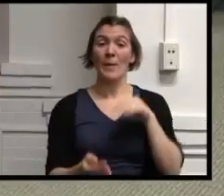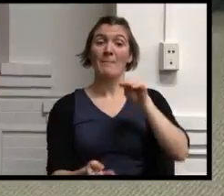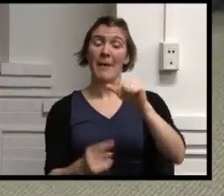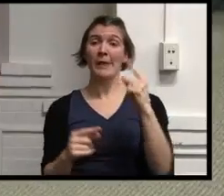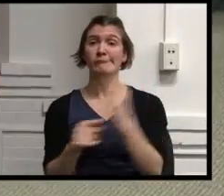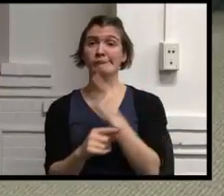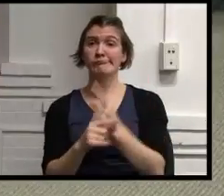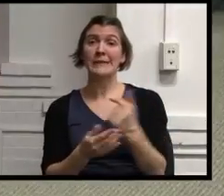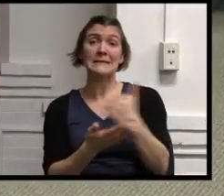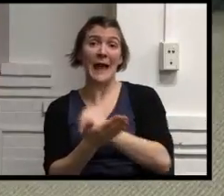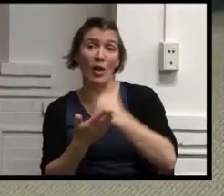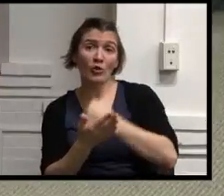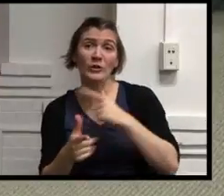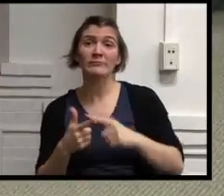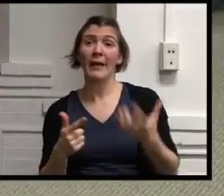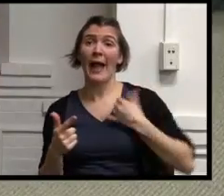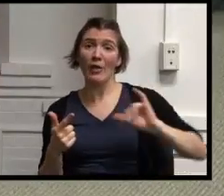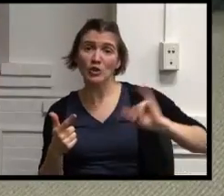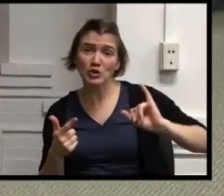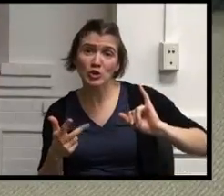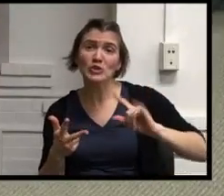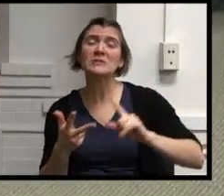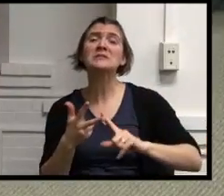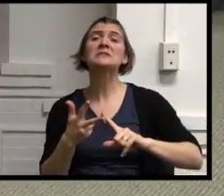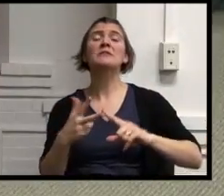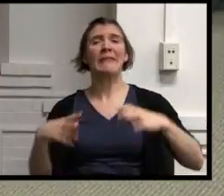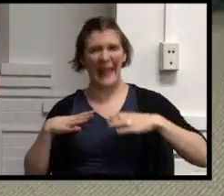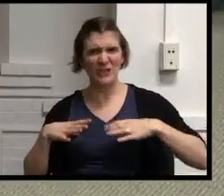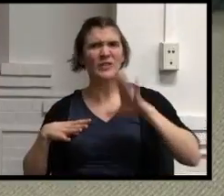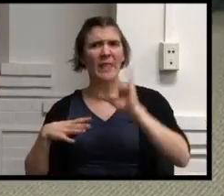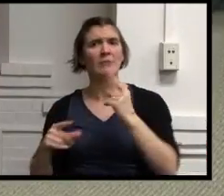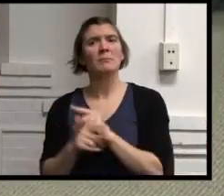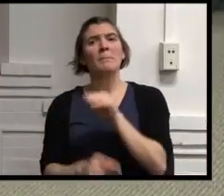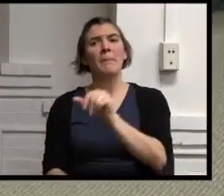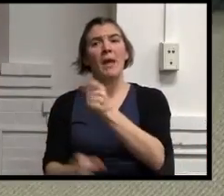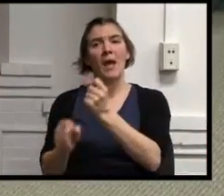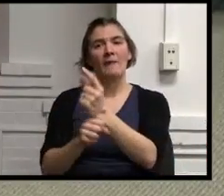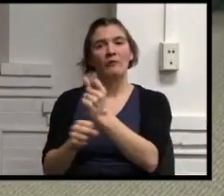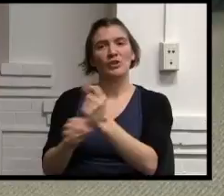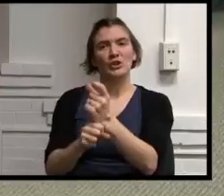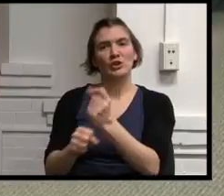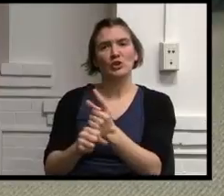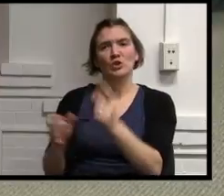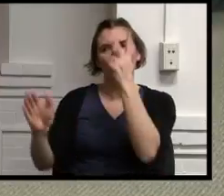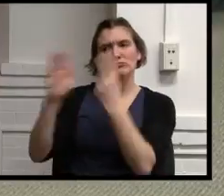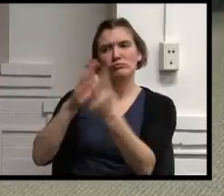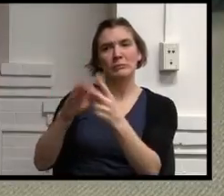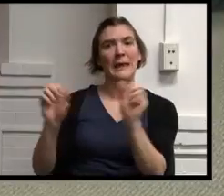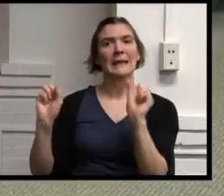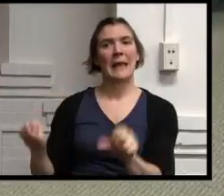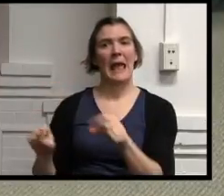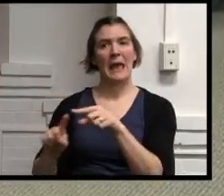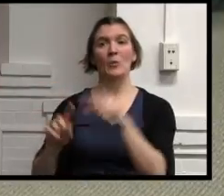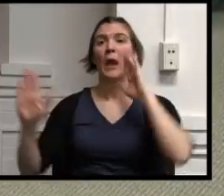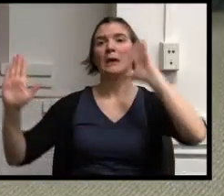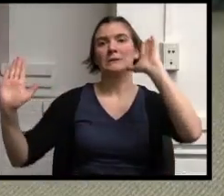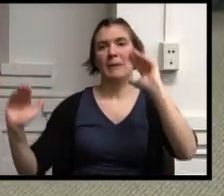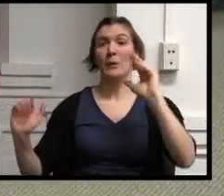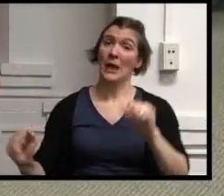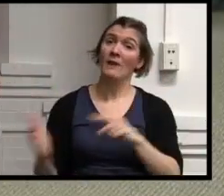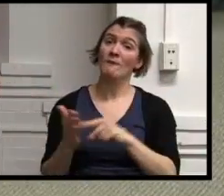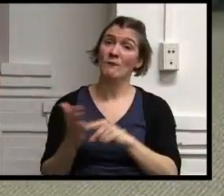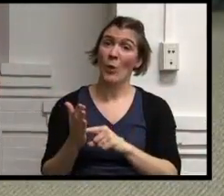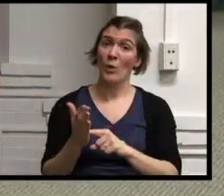annual cost on an ongoing budgetary basis because that's a rate of expenditure we can